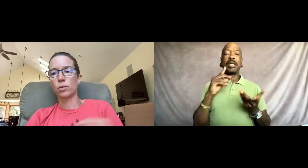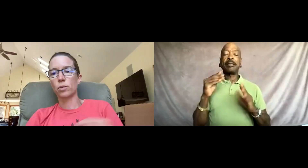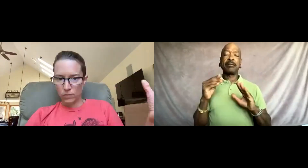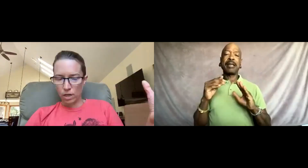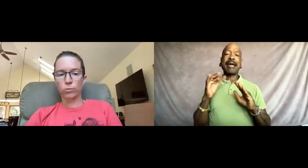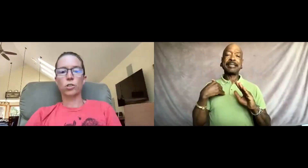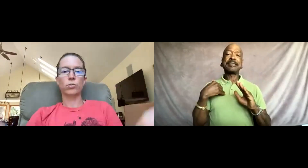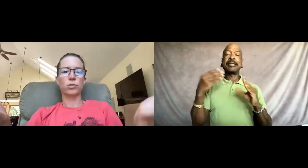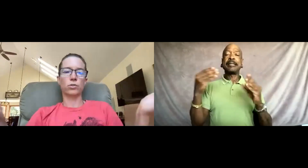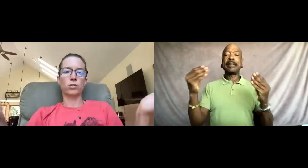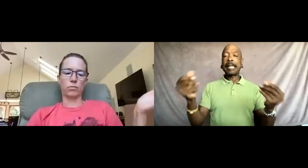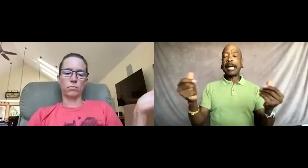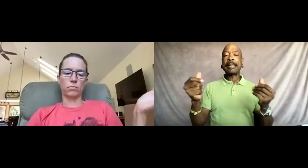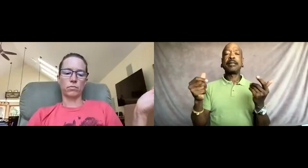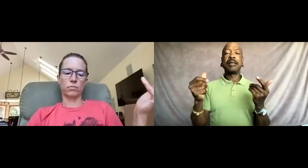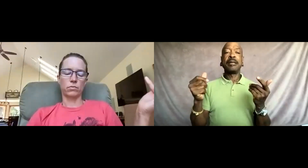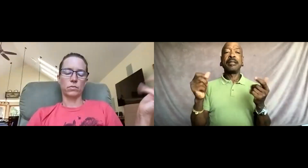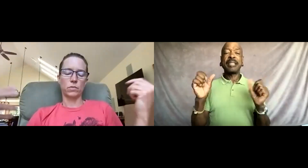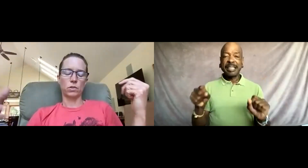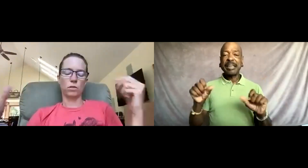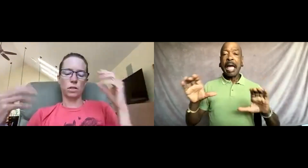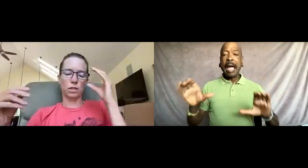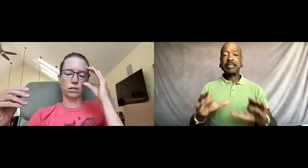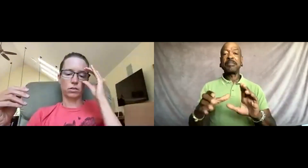actively recruit